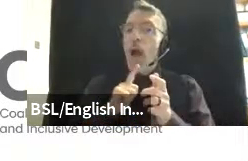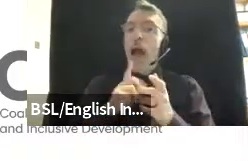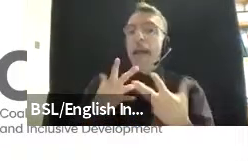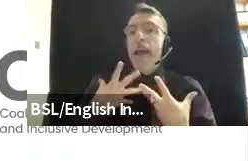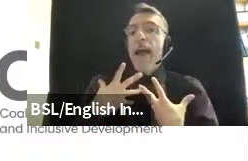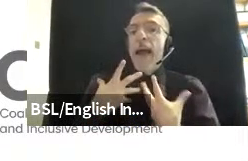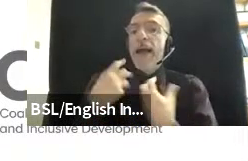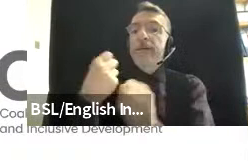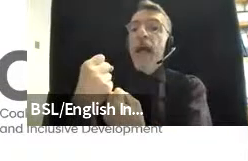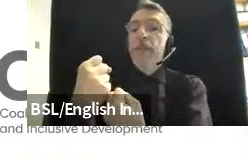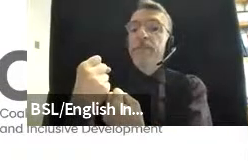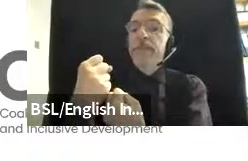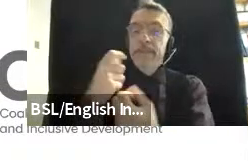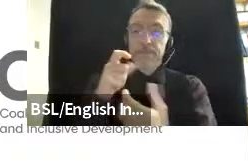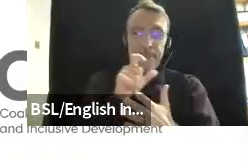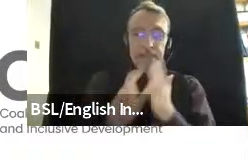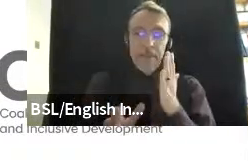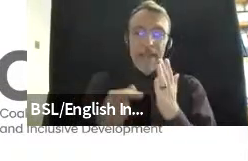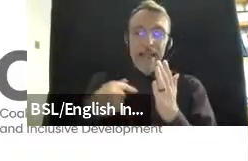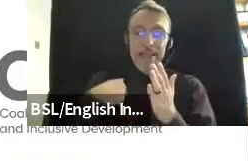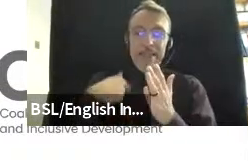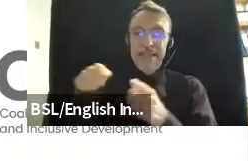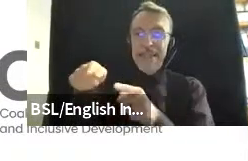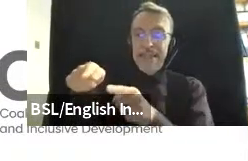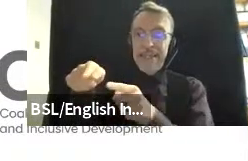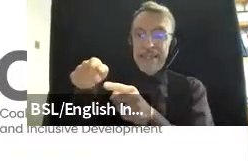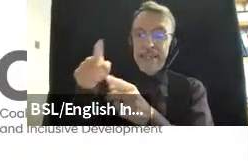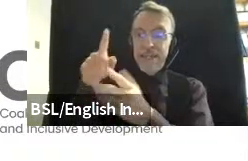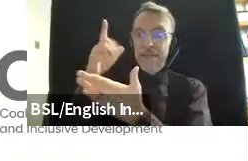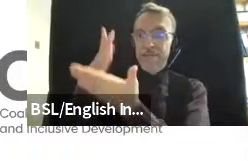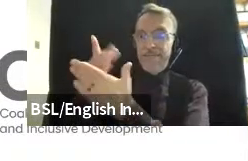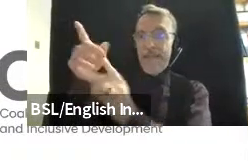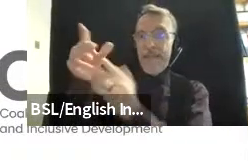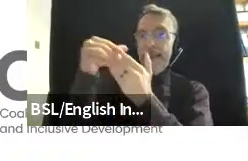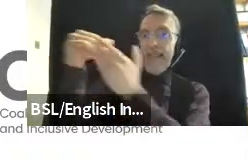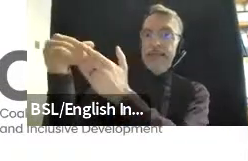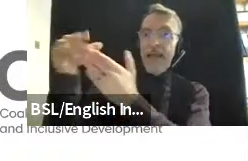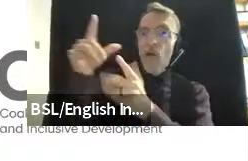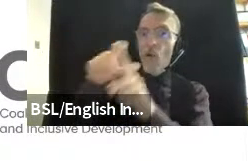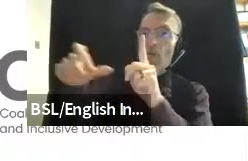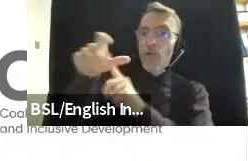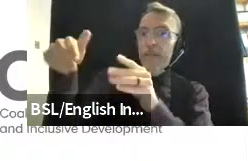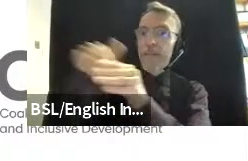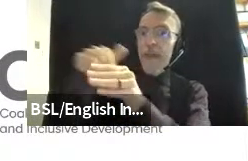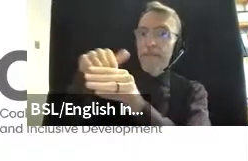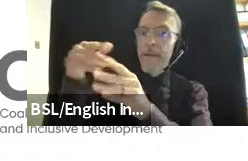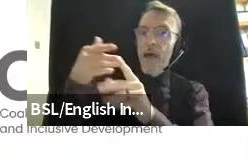of their disability, which they felt from particular religious leaders or community members.